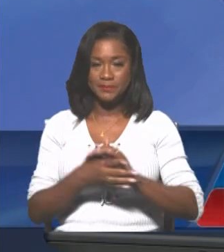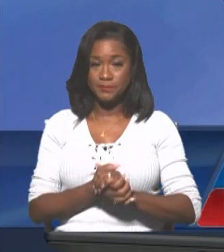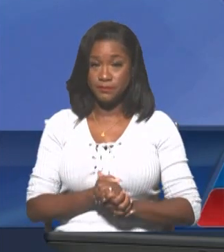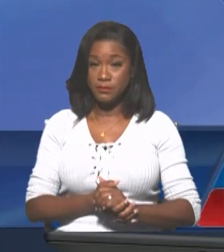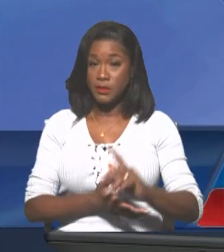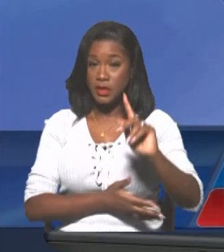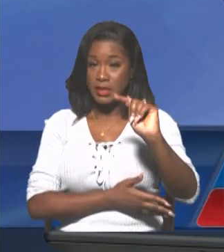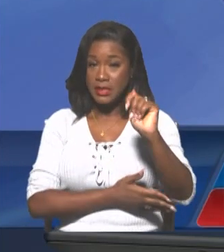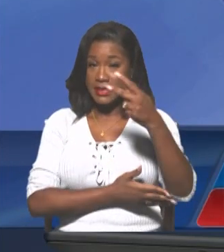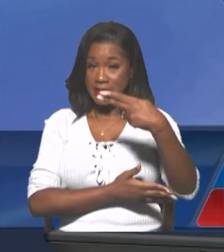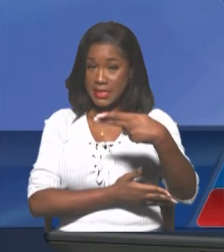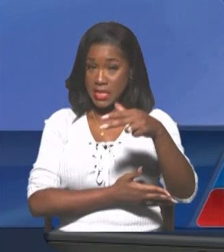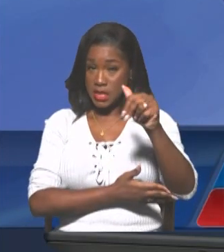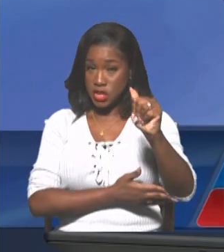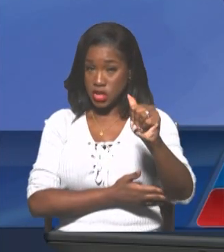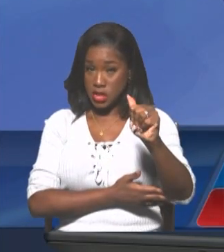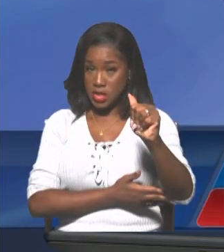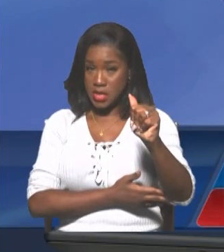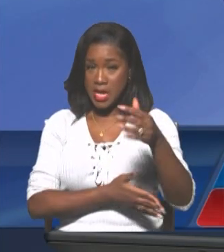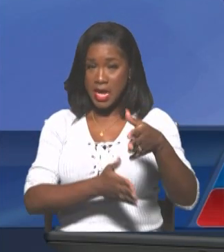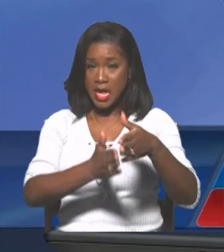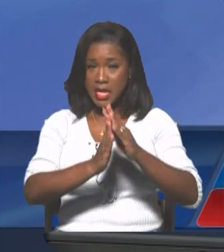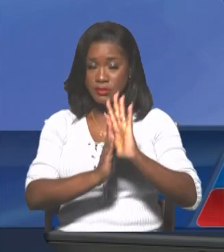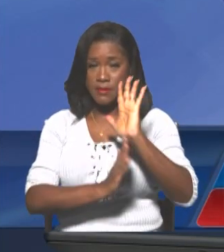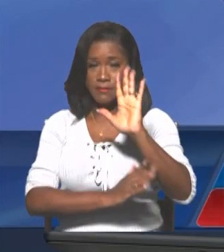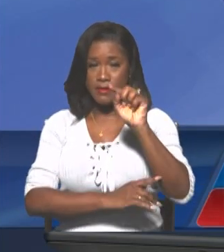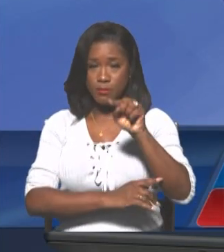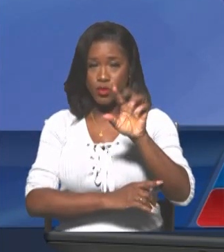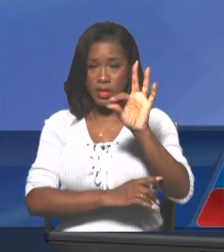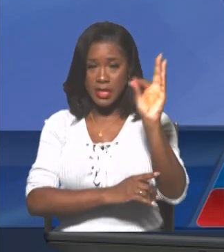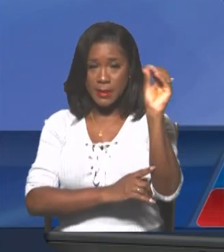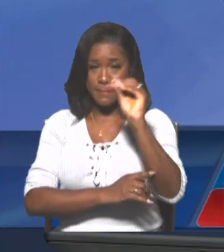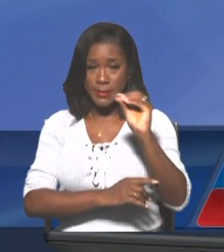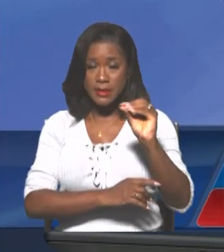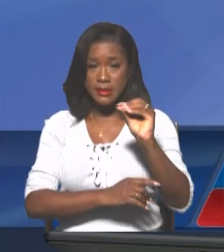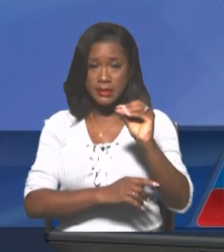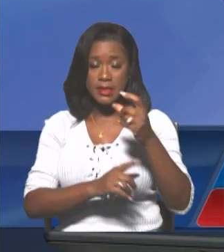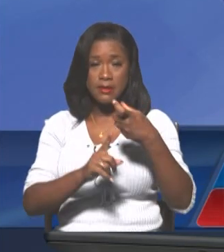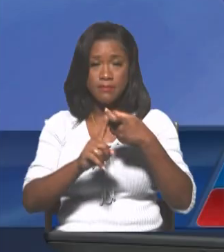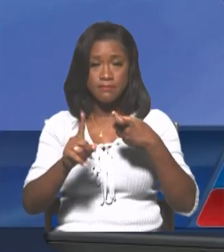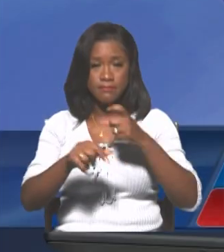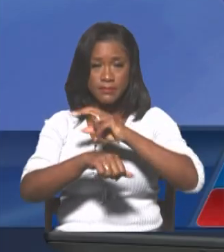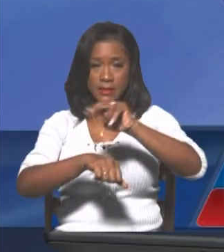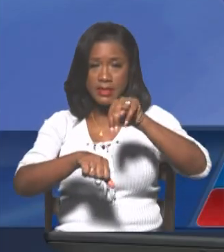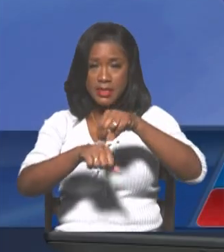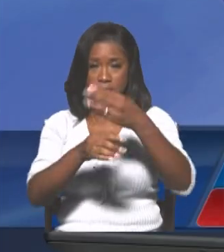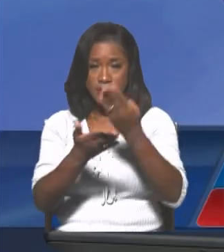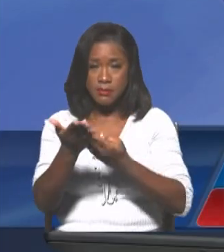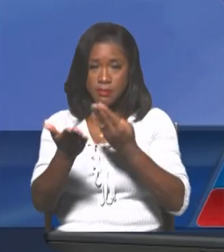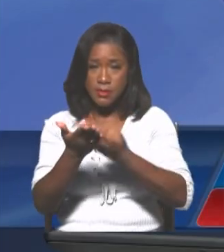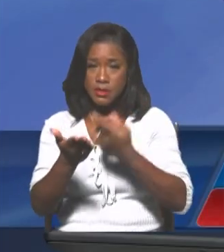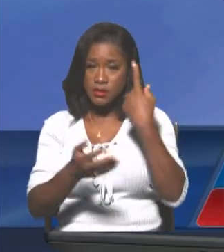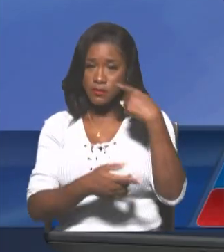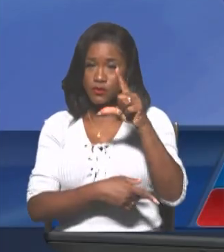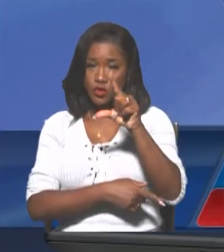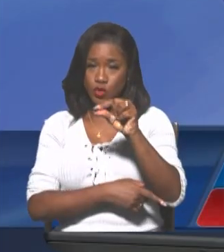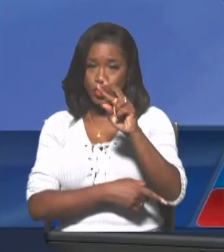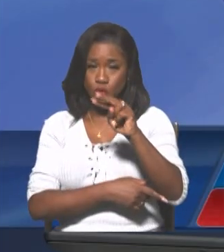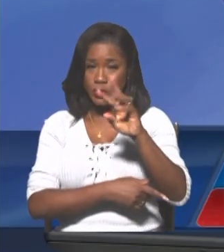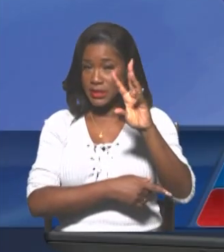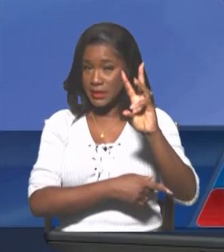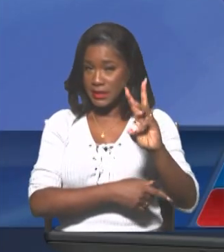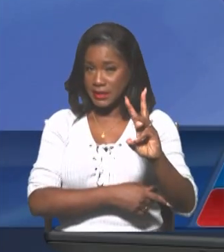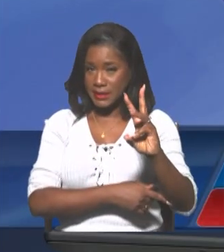The Tobago House of Assembly is requesting 5.9% of the national budget for fiscal 2026. On